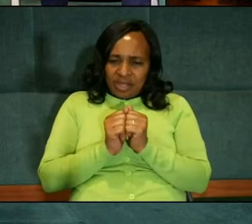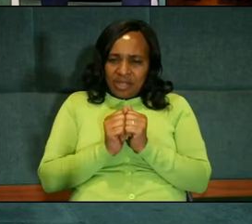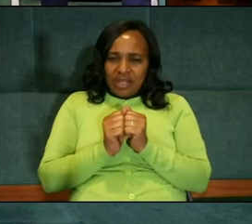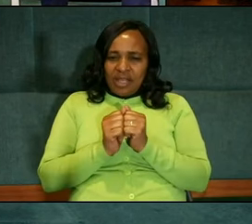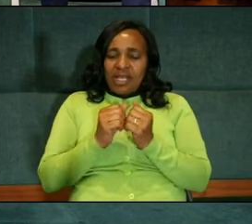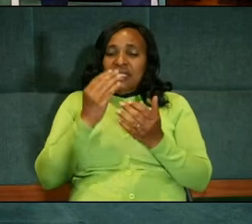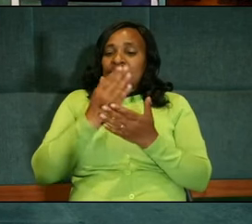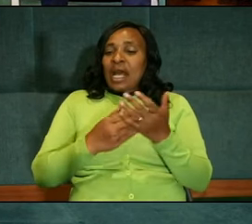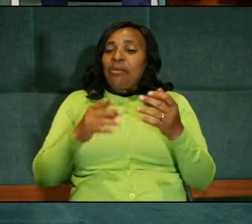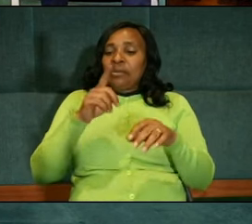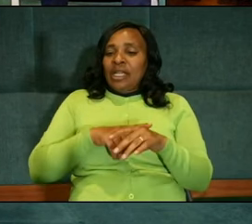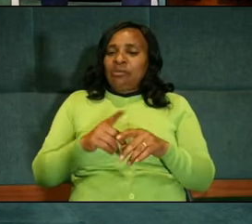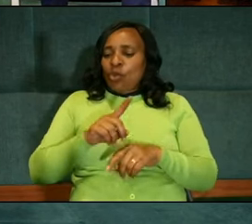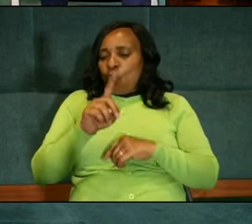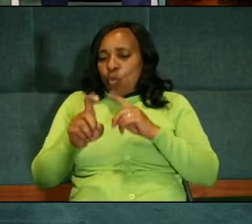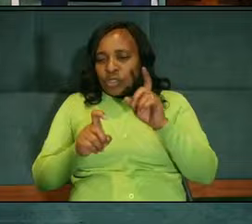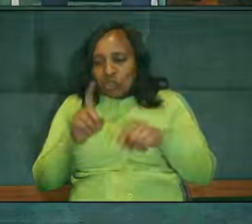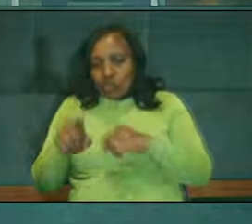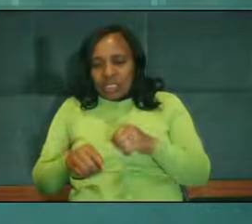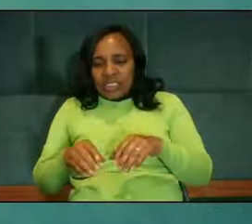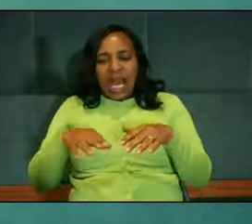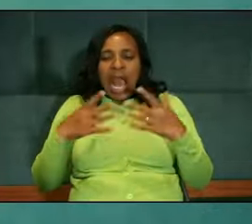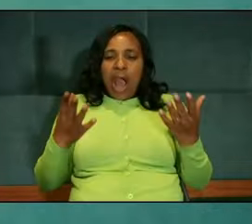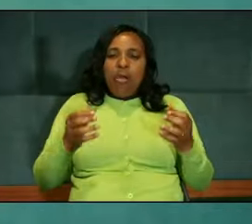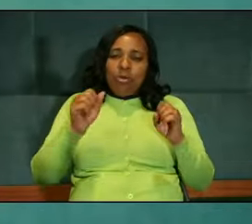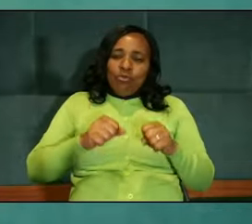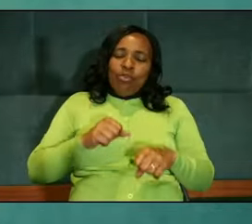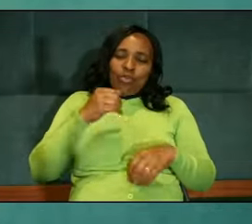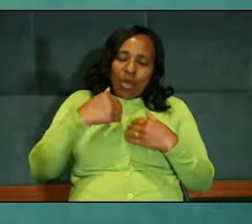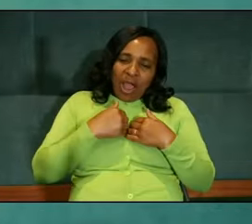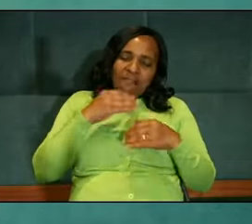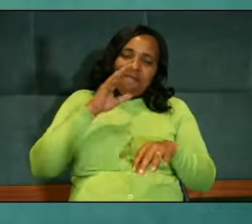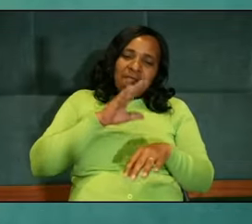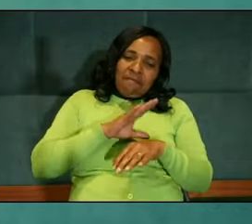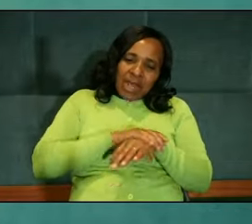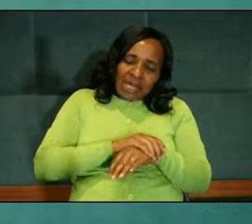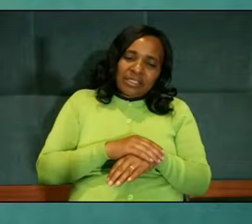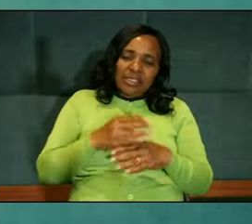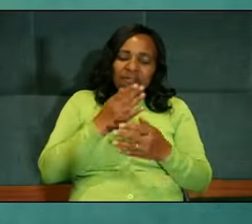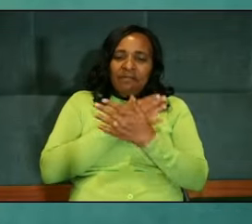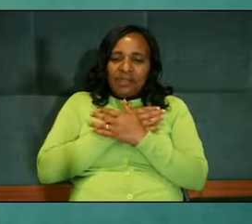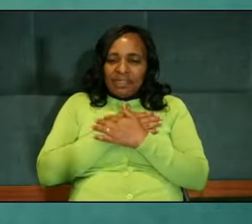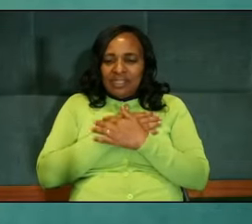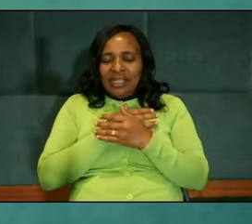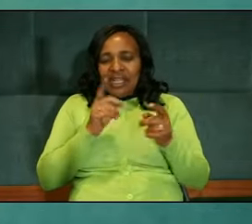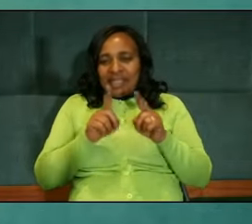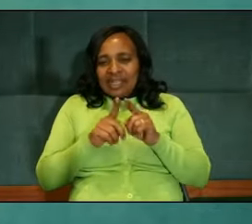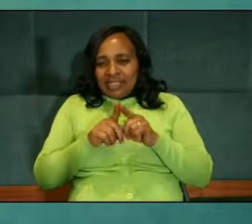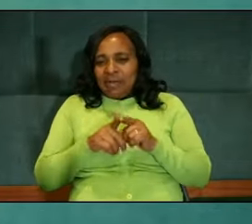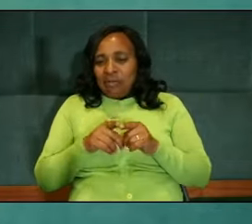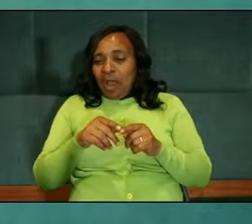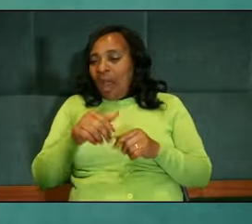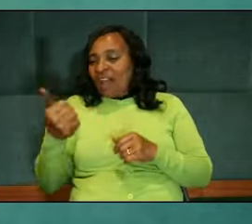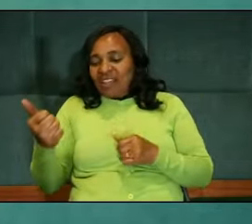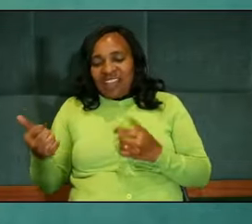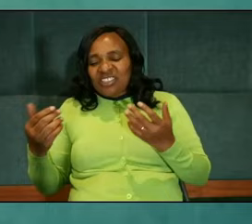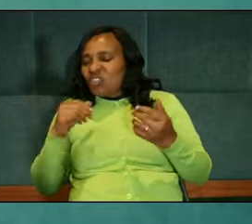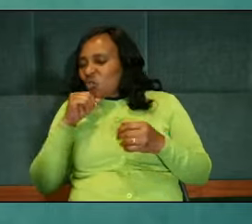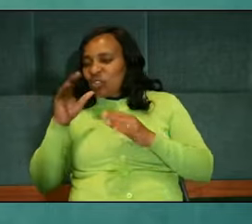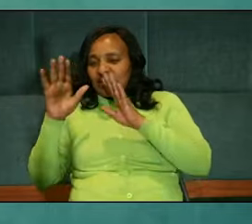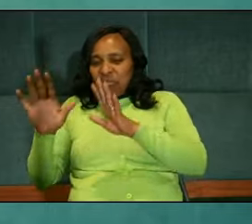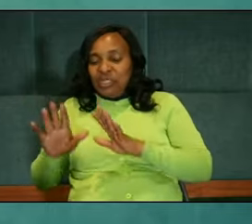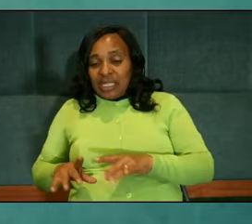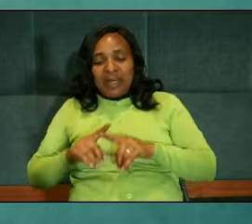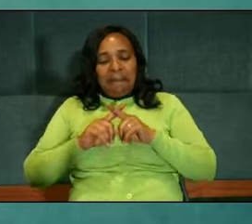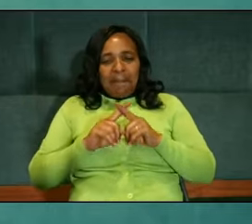also sometimes questionable how you guys are friends, and it might look weird to some other people,